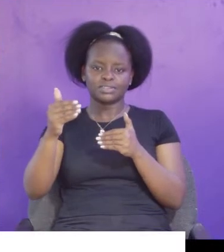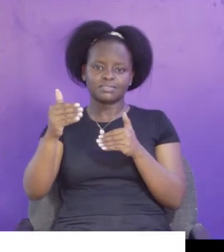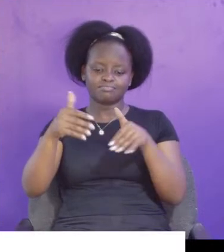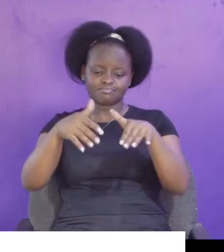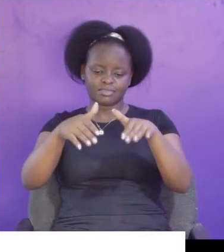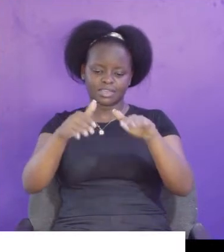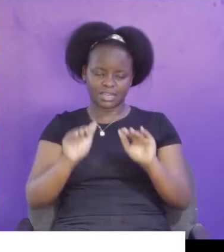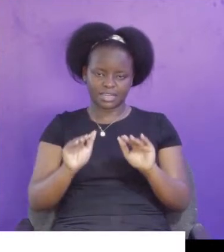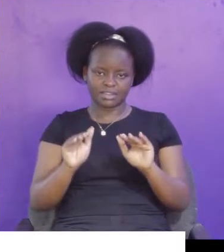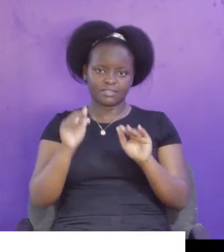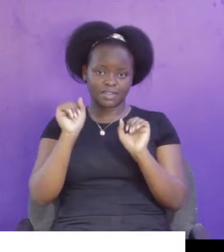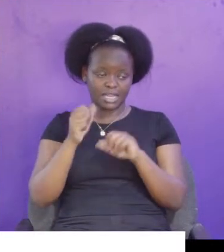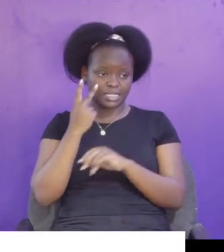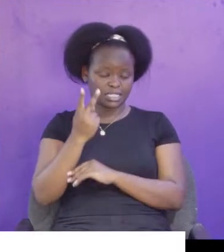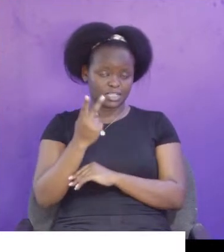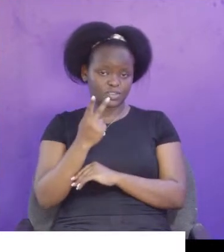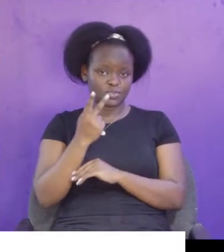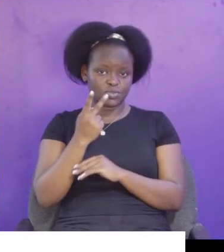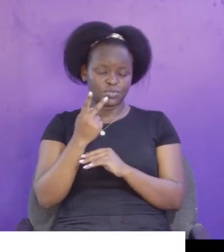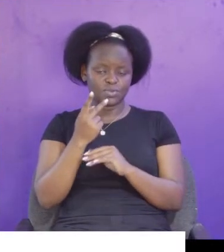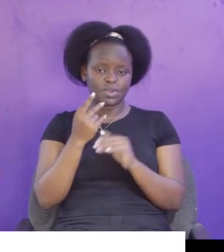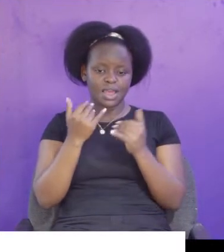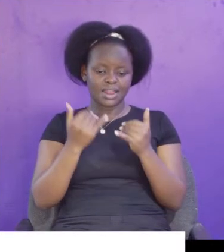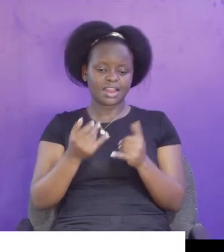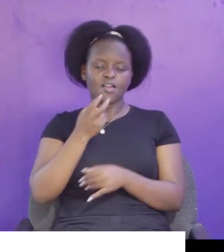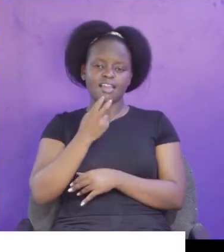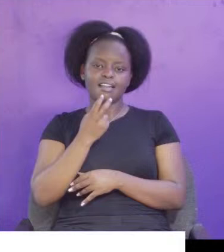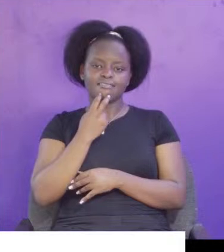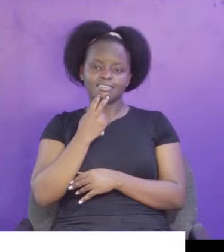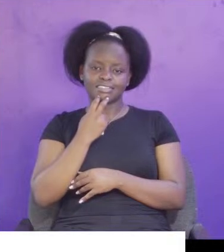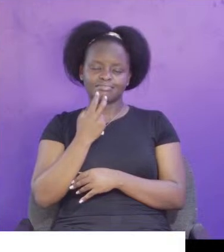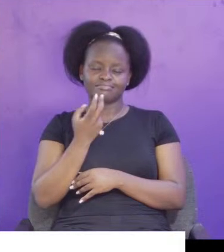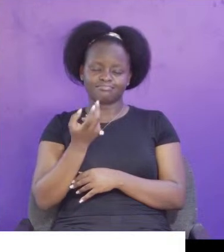you now laughing in your heaving manner.